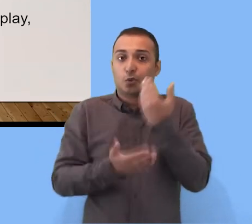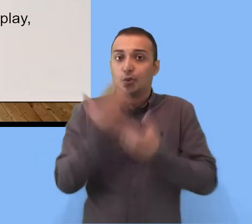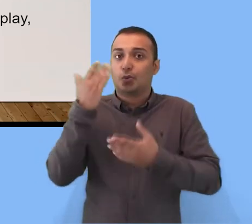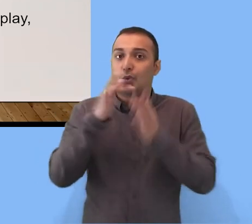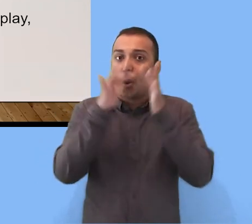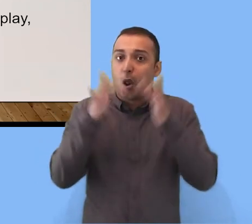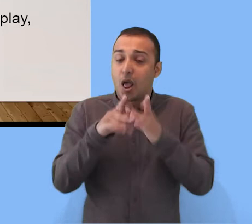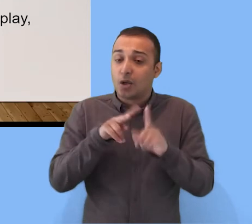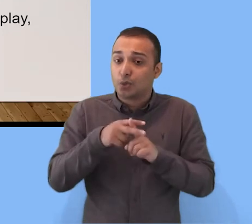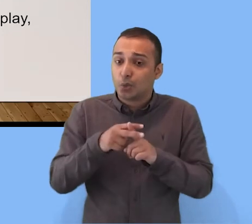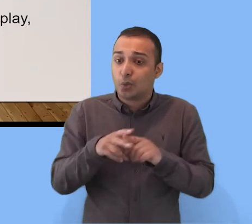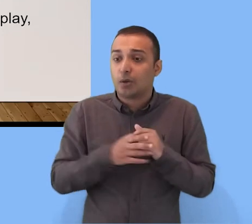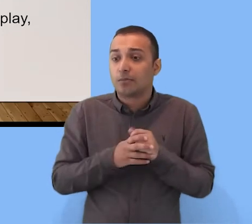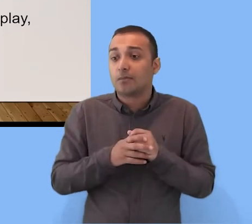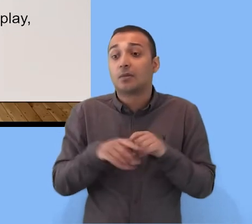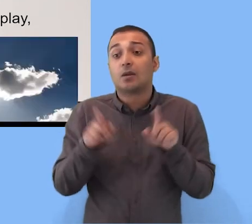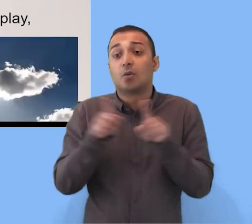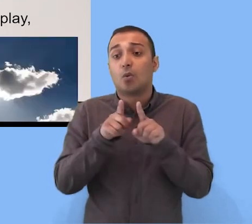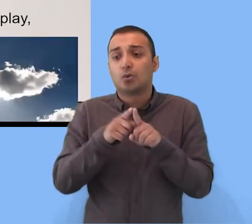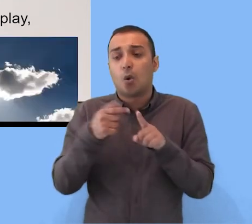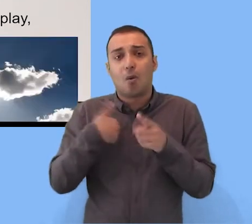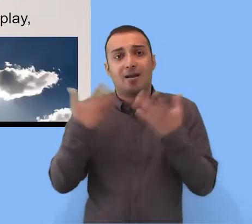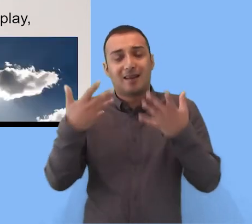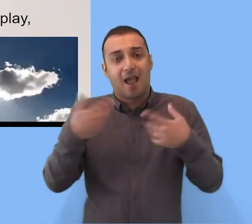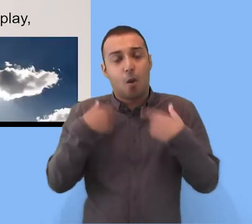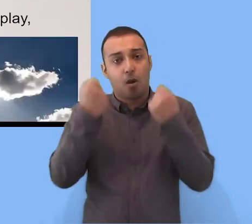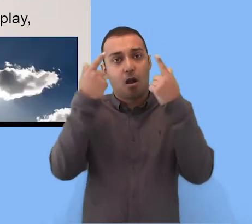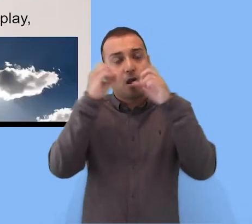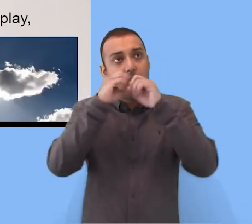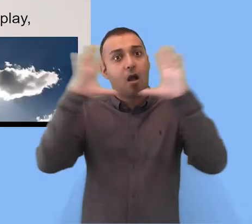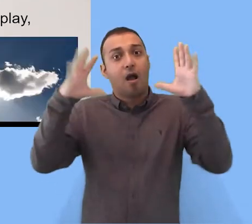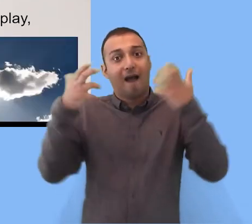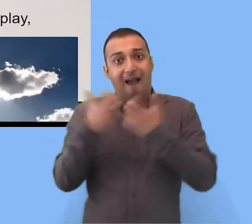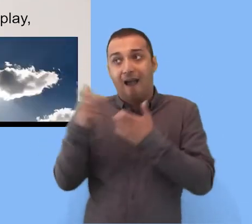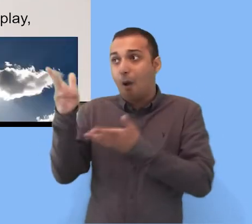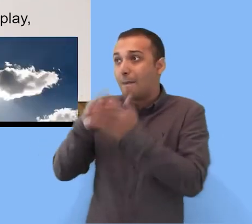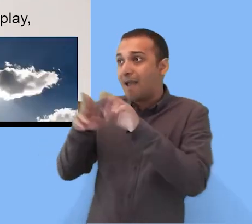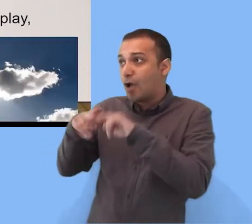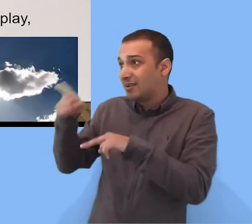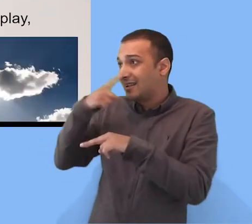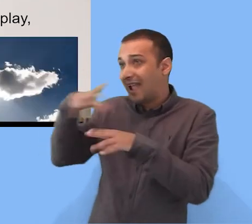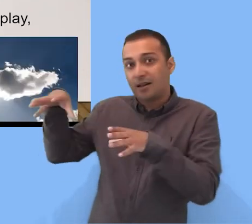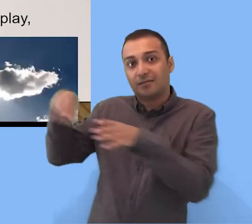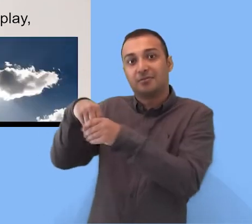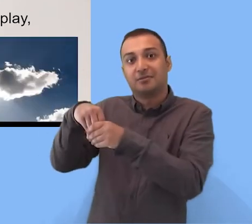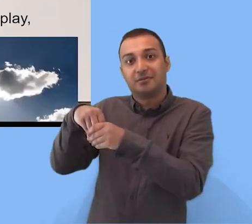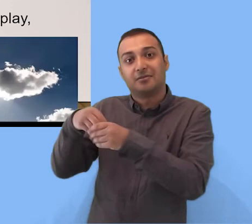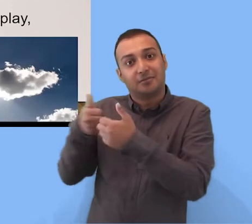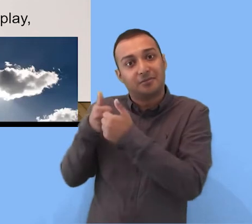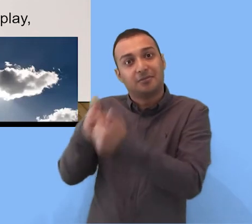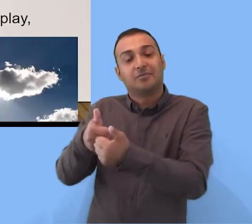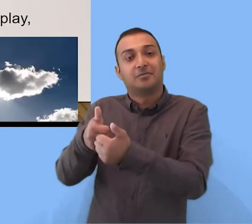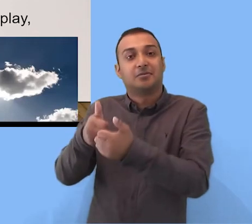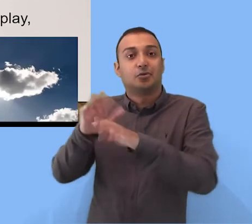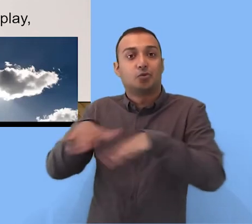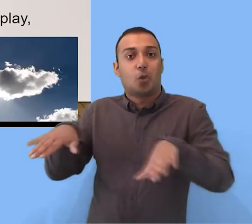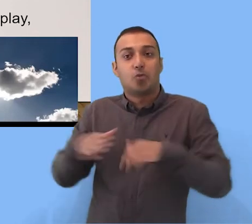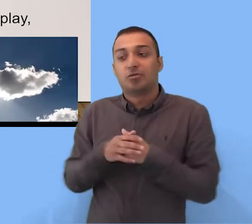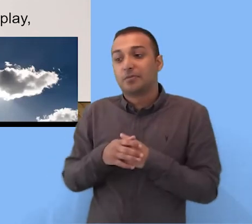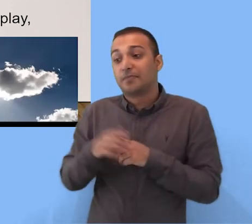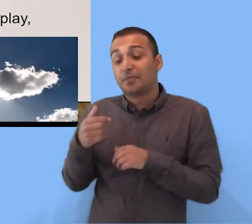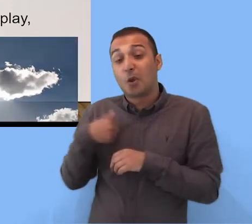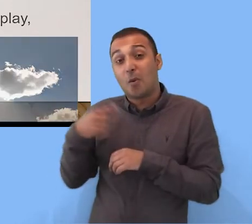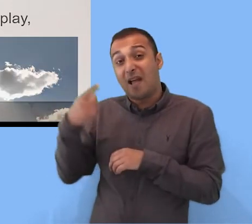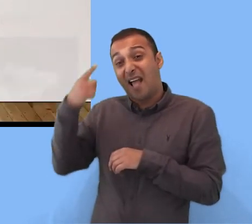that parents play and can play and should play in children's learning. Silver lining? I think there are some, and we mustn't